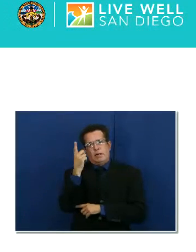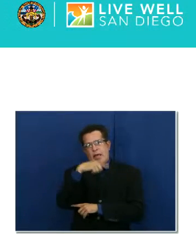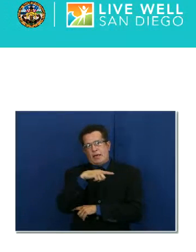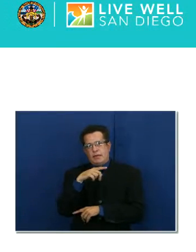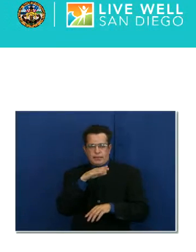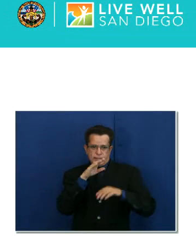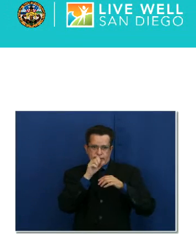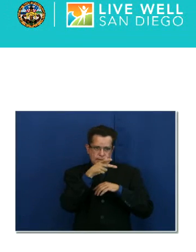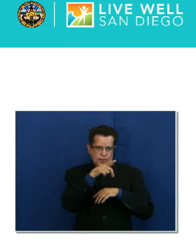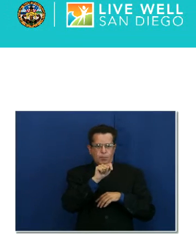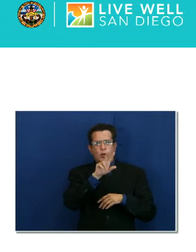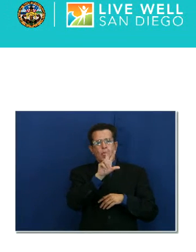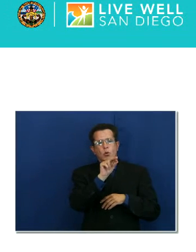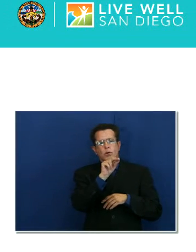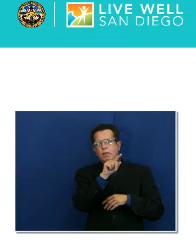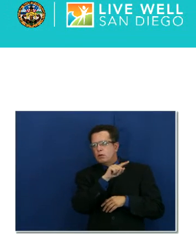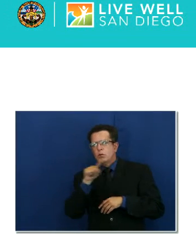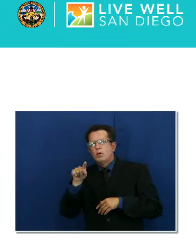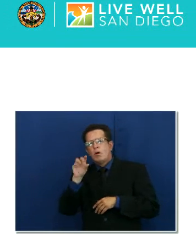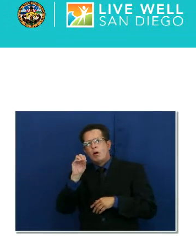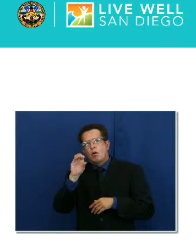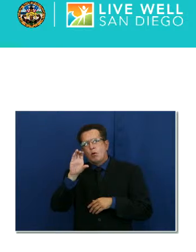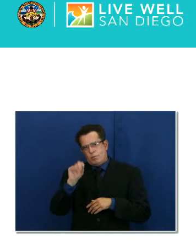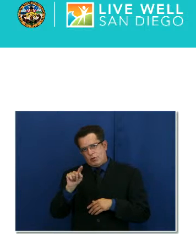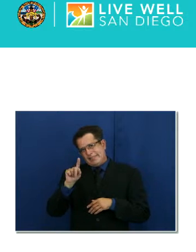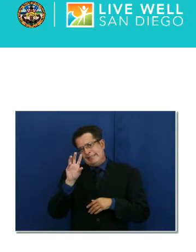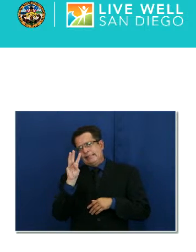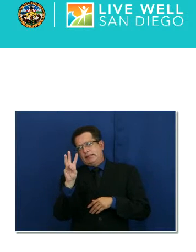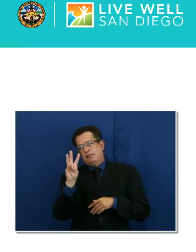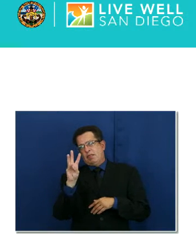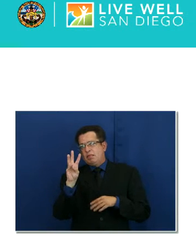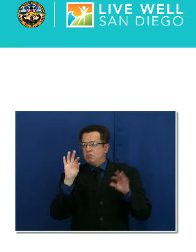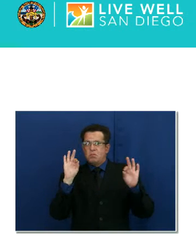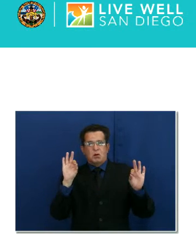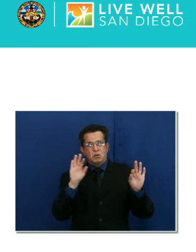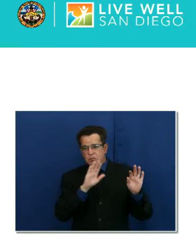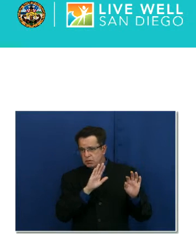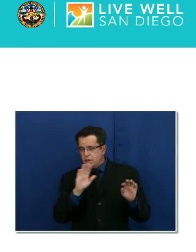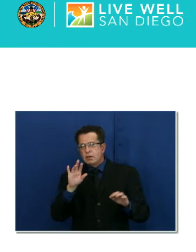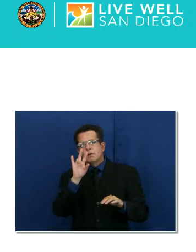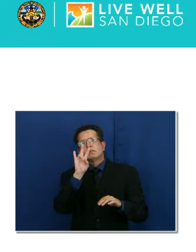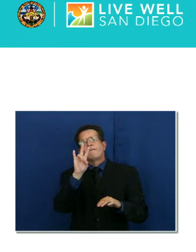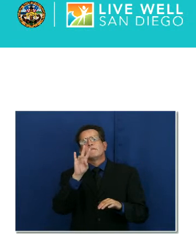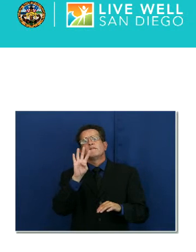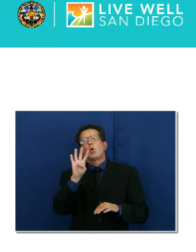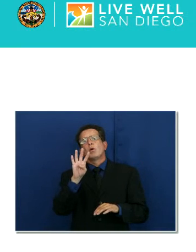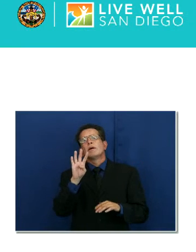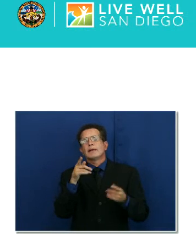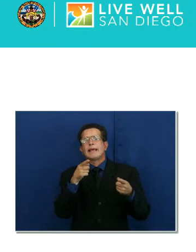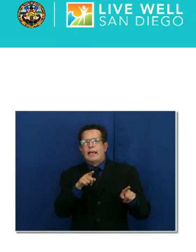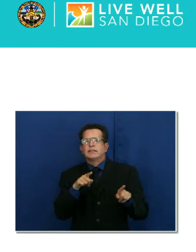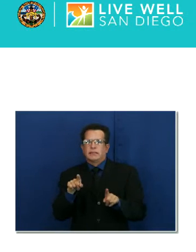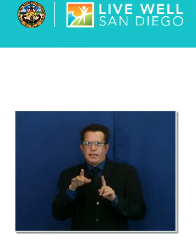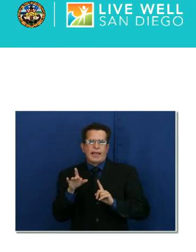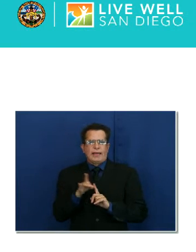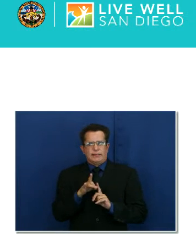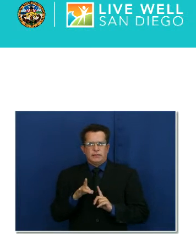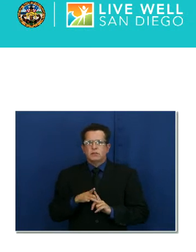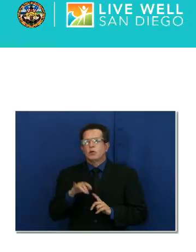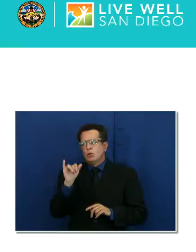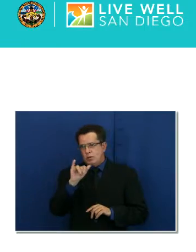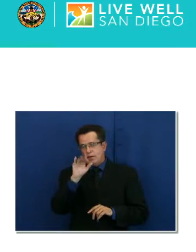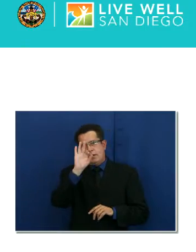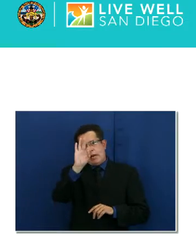September 30th to October 6th, which represents 74 cases. Also today,